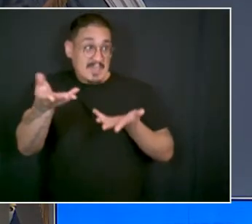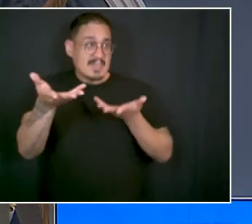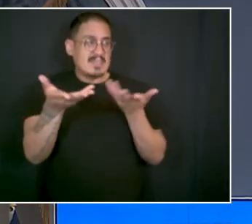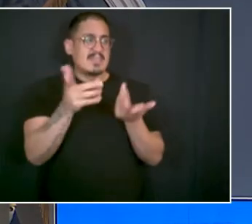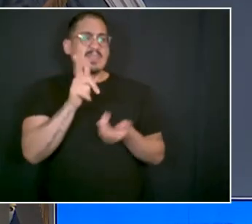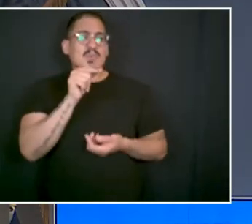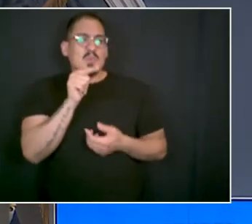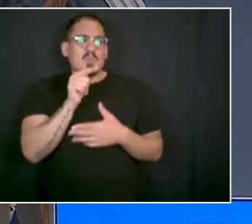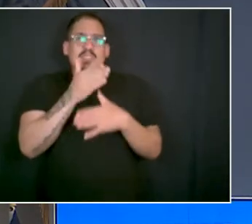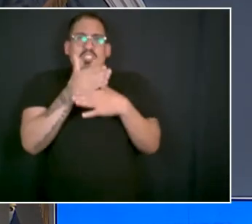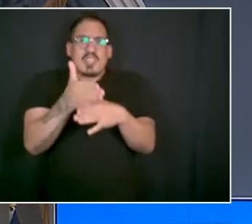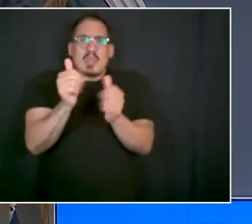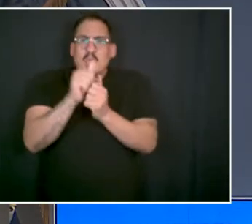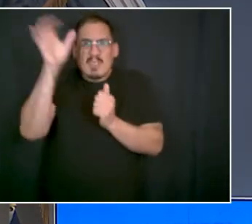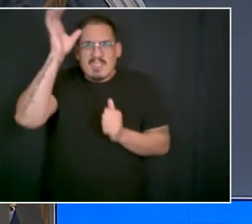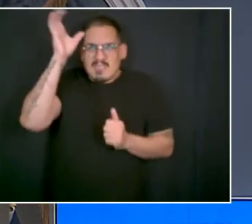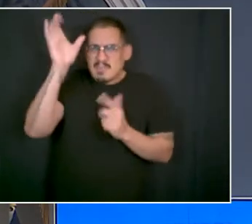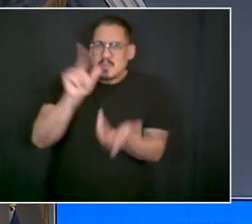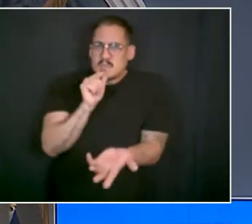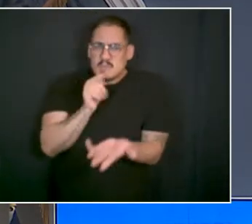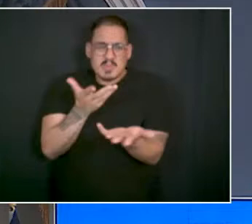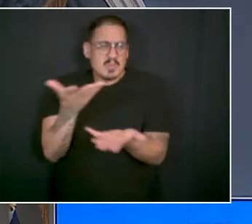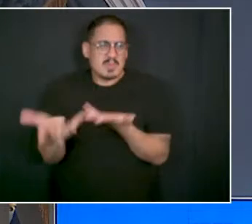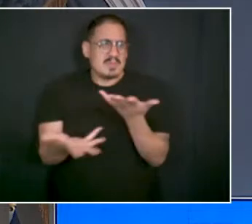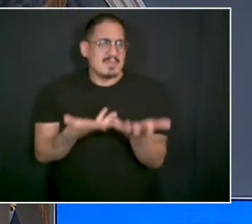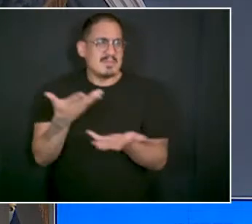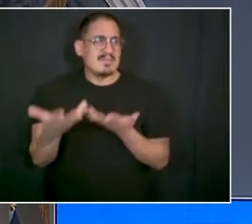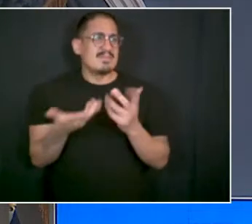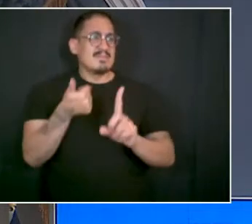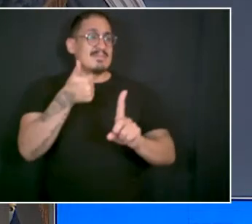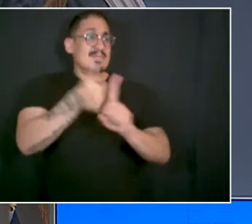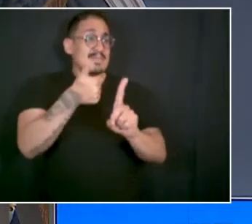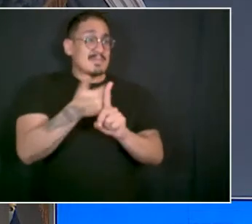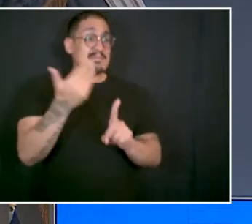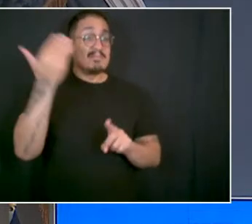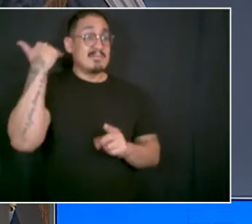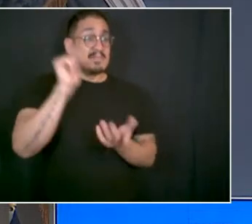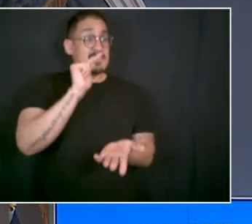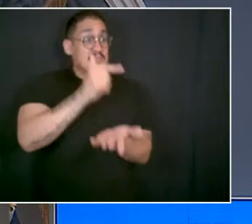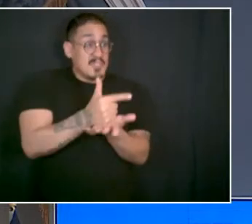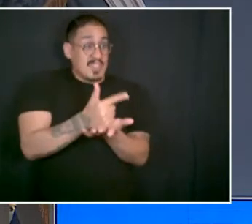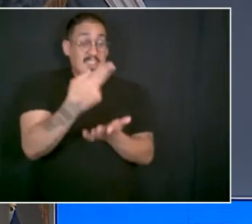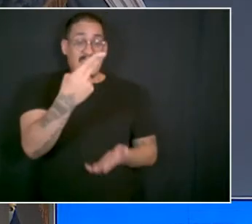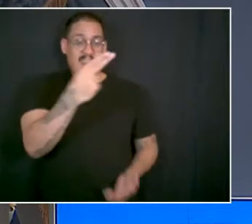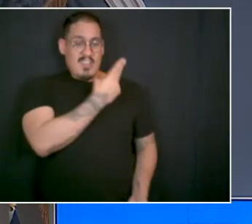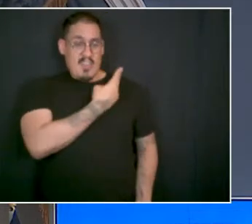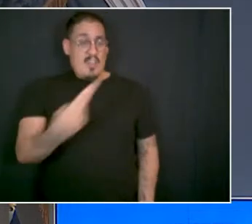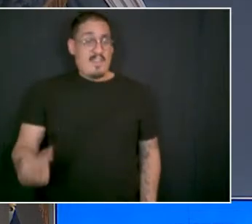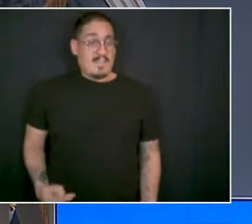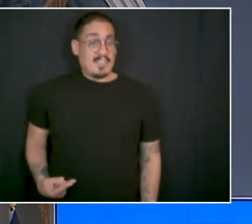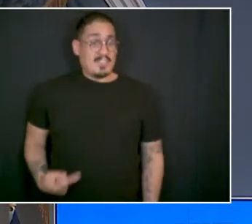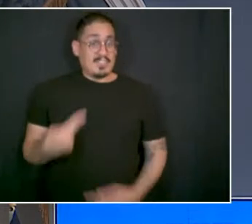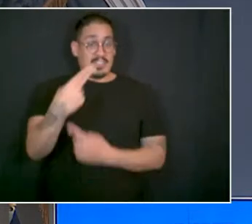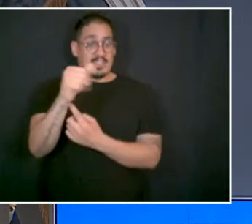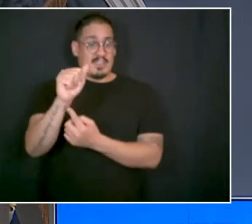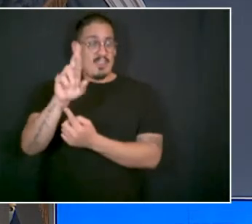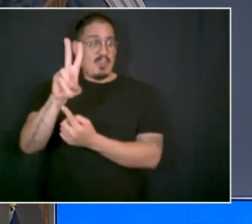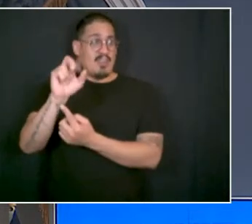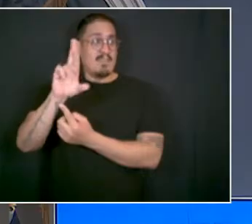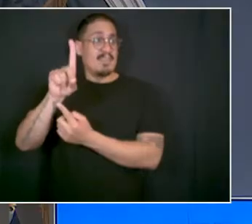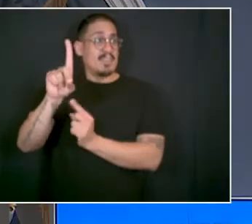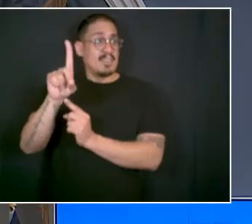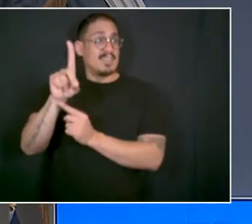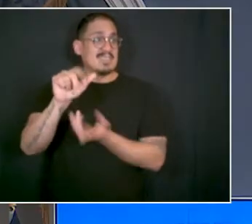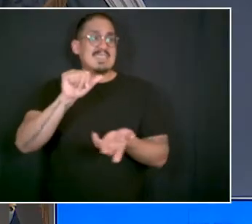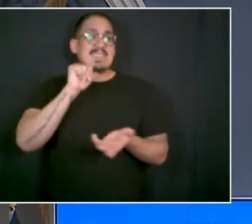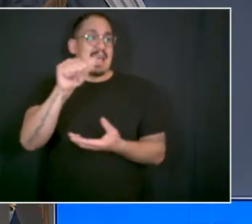she's a Fulbright scholar, Harvard grad, was not in the public eye at all, was not even in New York City during the height of the